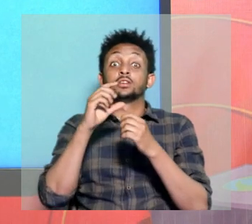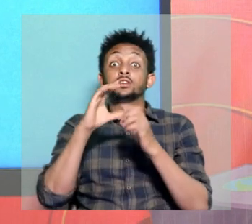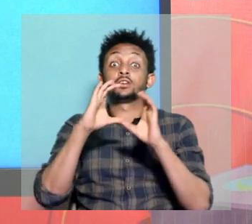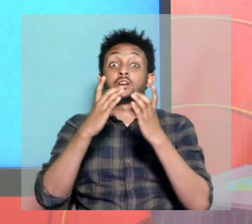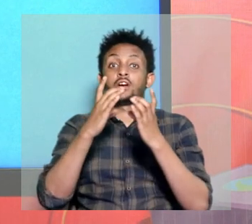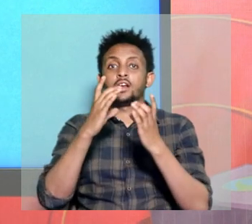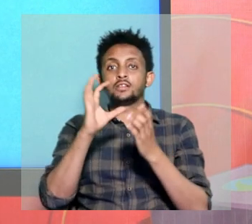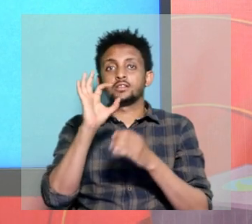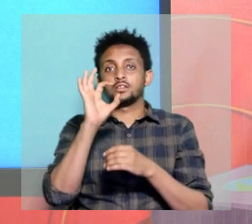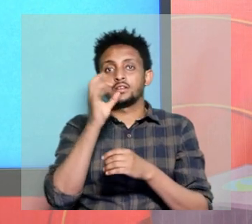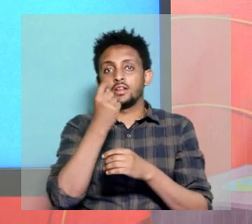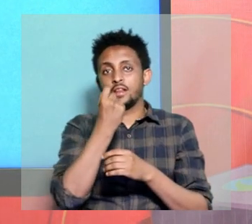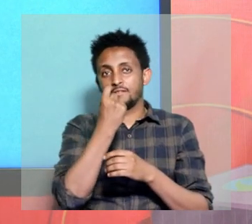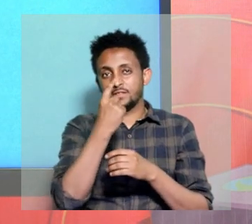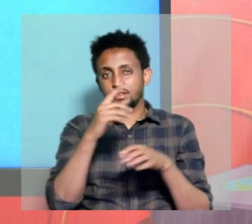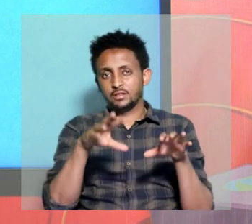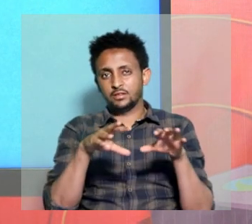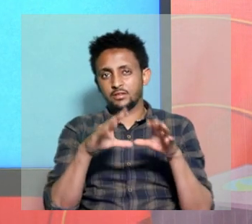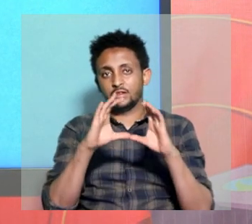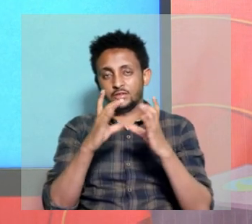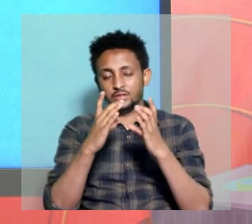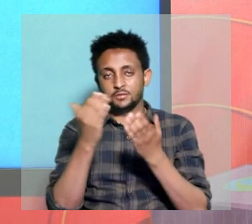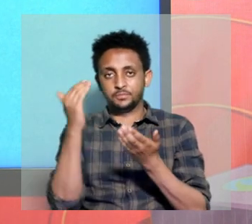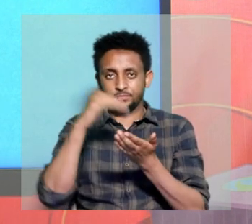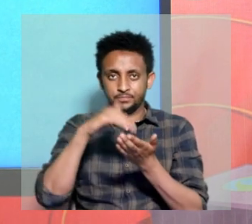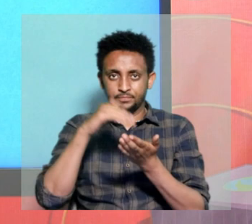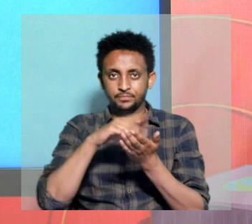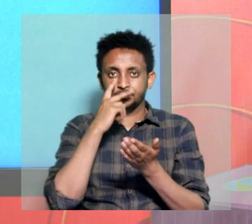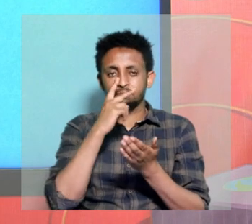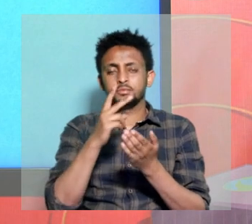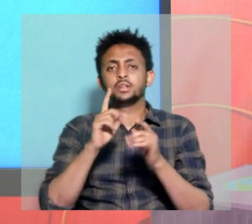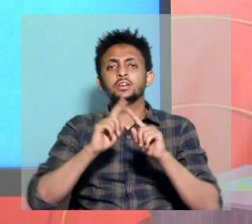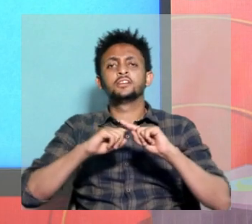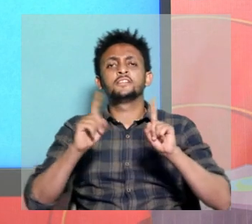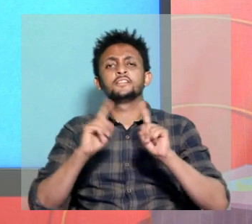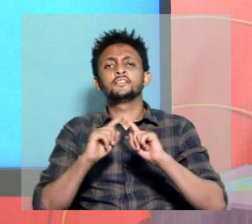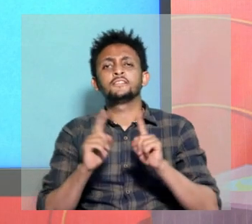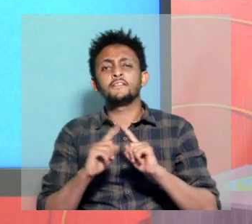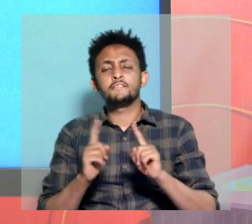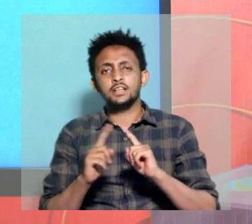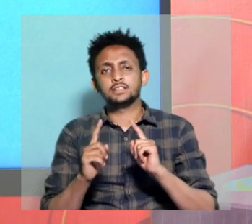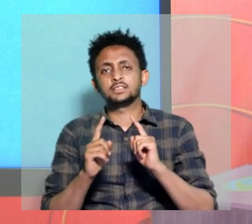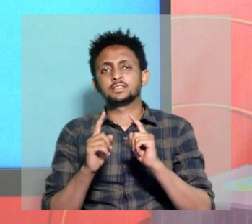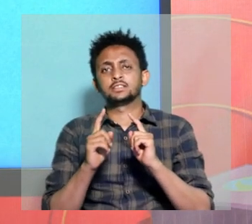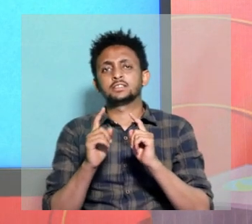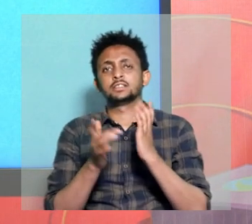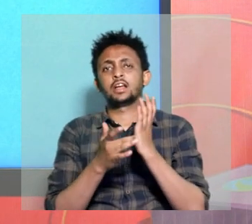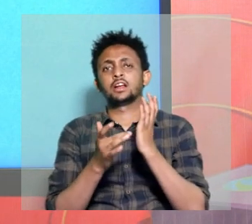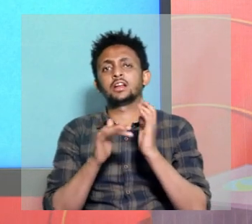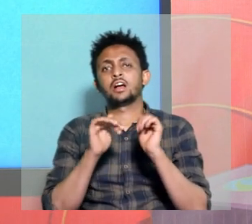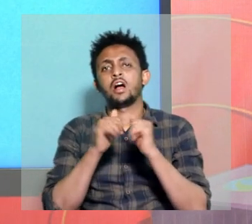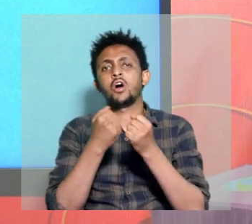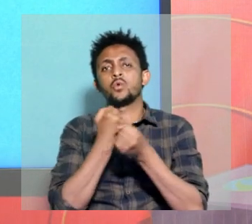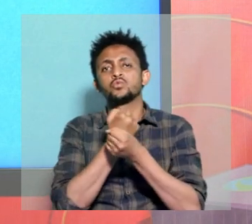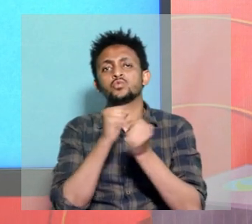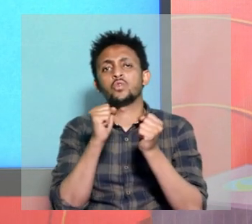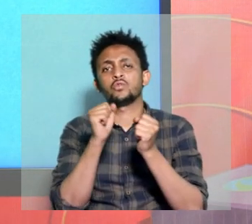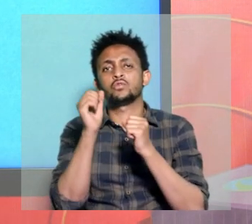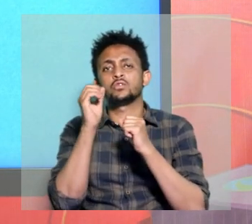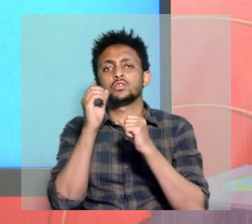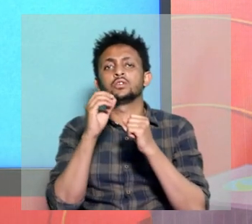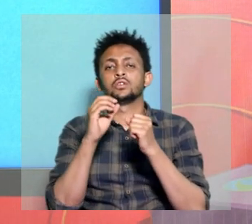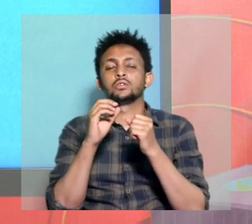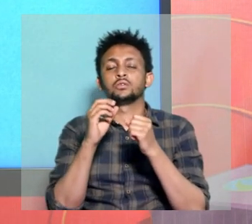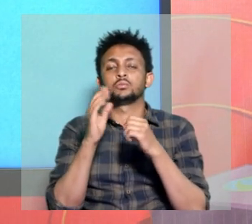concepts. We have tried to see the different techniques, how to solve different problems on